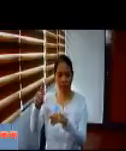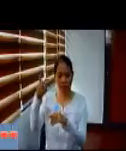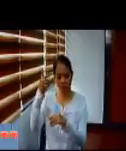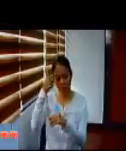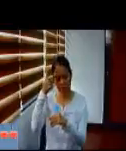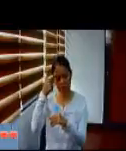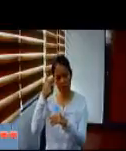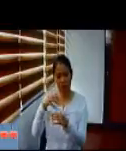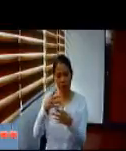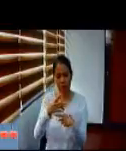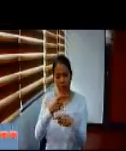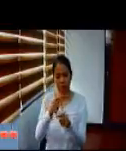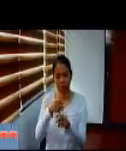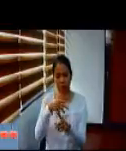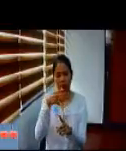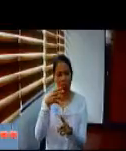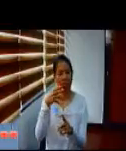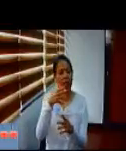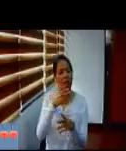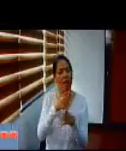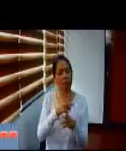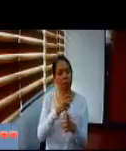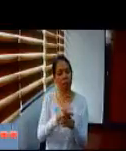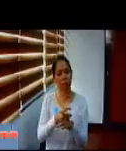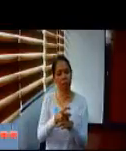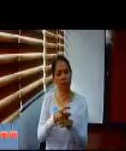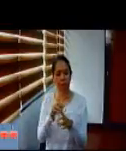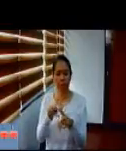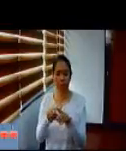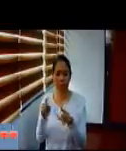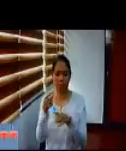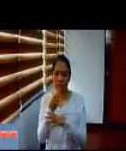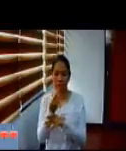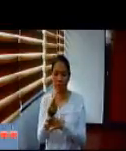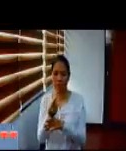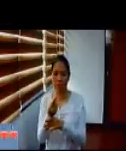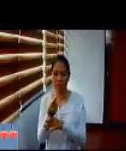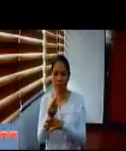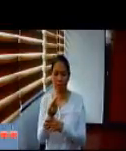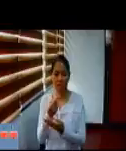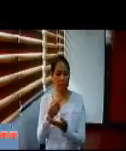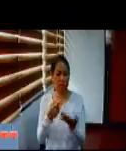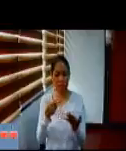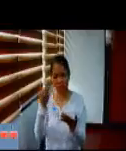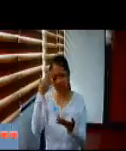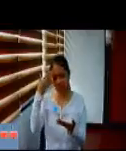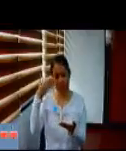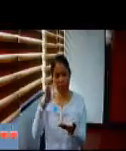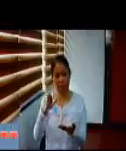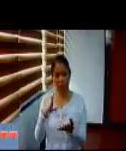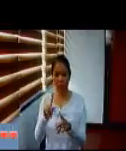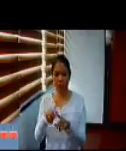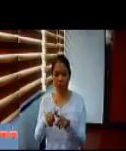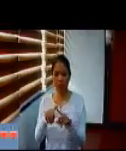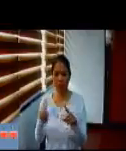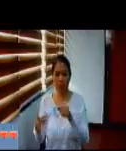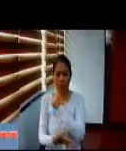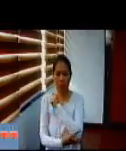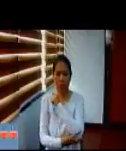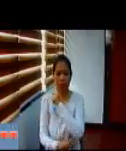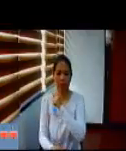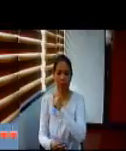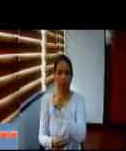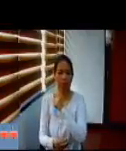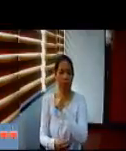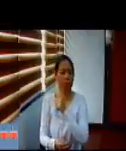attain. But I tell you that you might not have known it, but the poverty rate in the rural areas